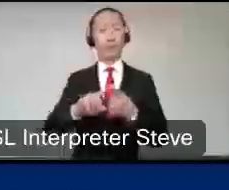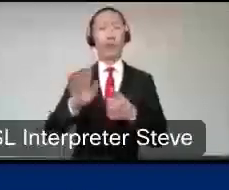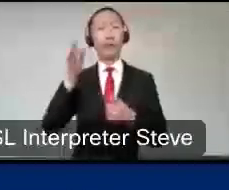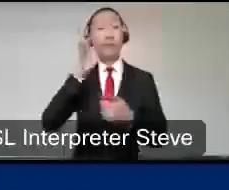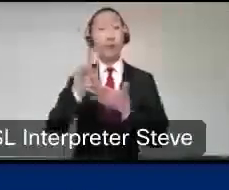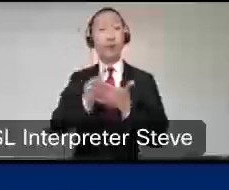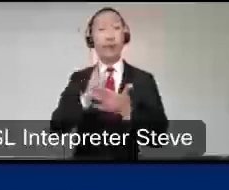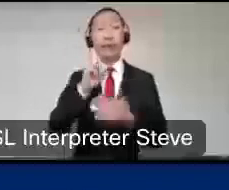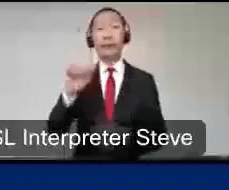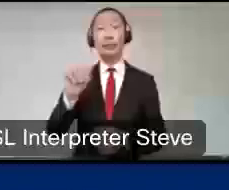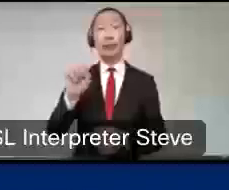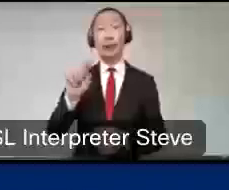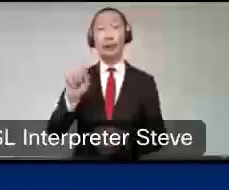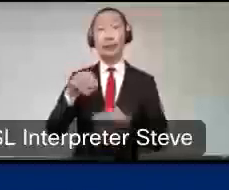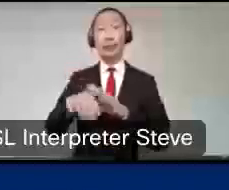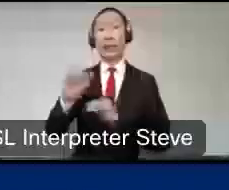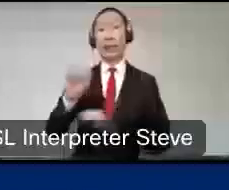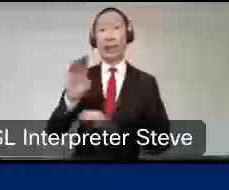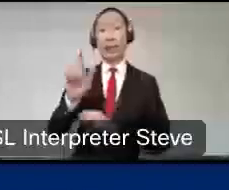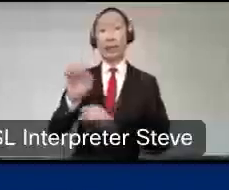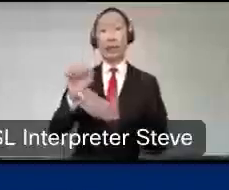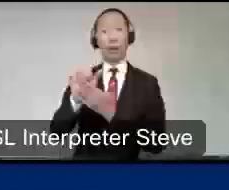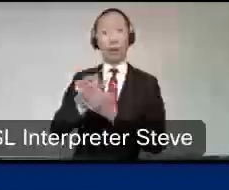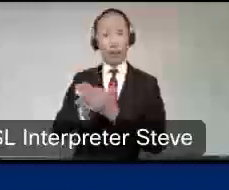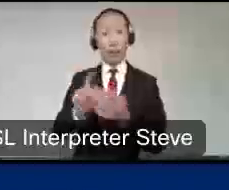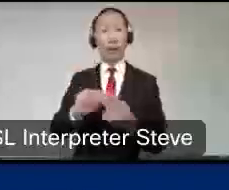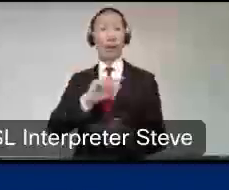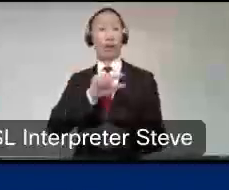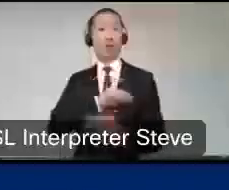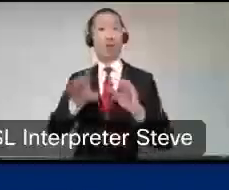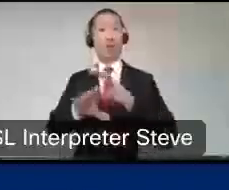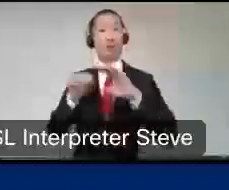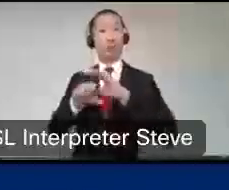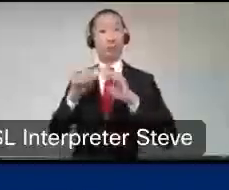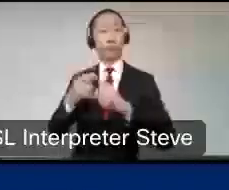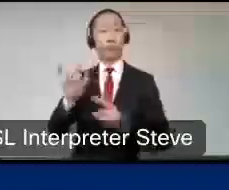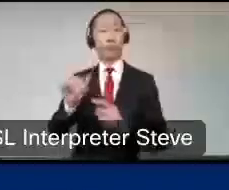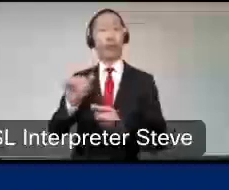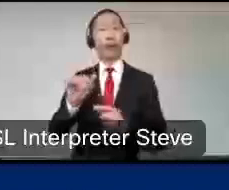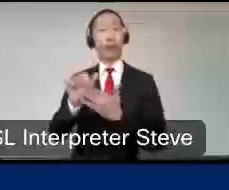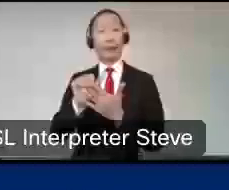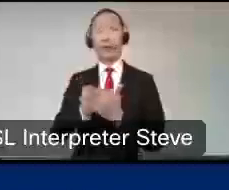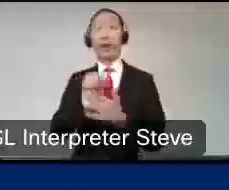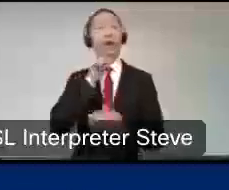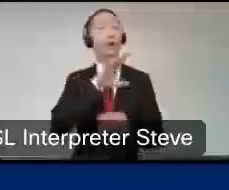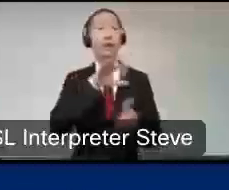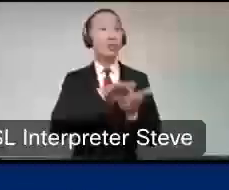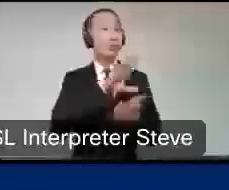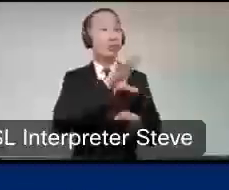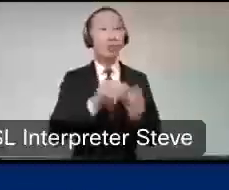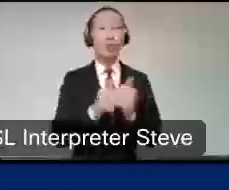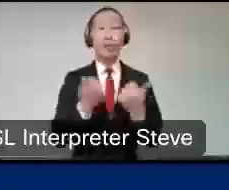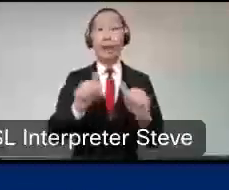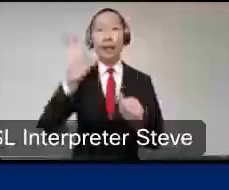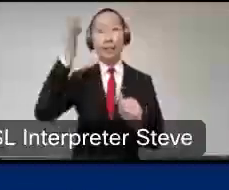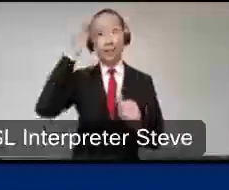that assets in an ABLE account and qualified withdrawals from the account are not counted in any federal means